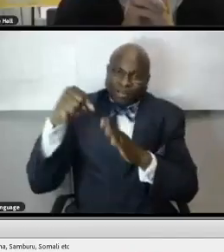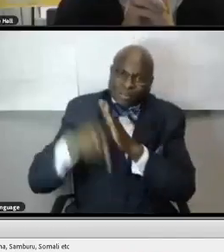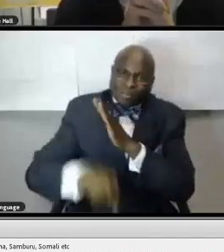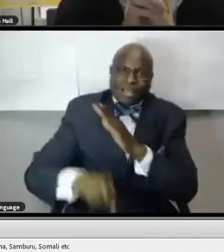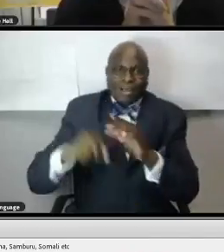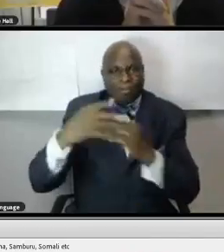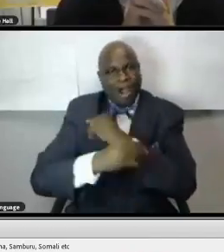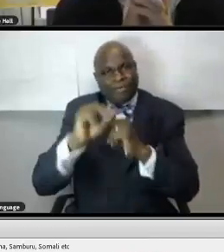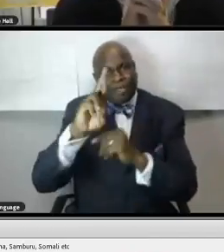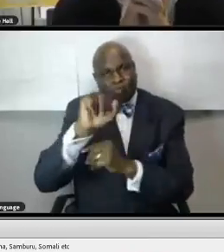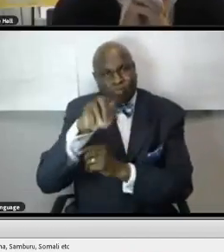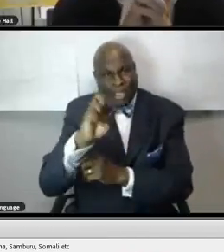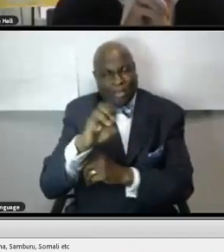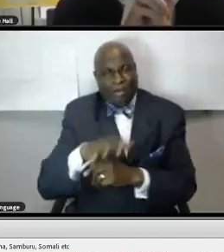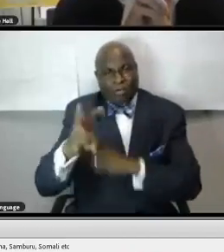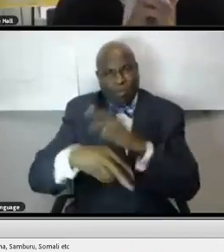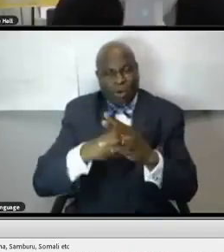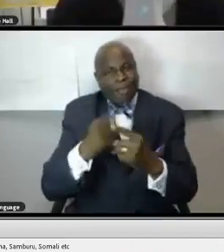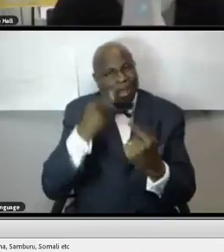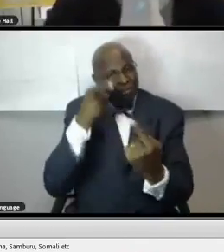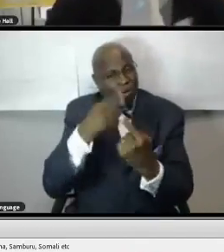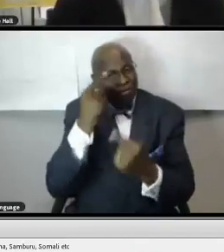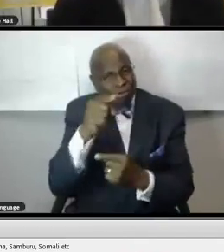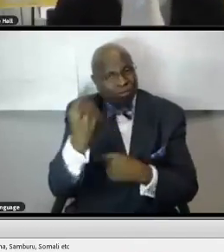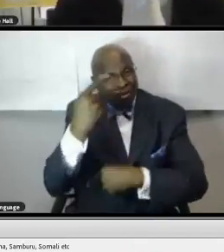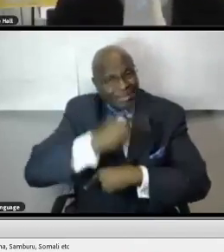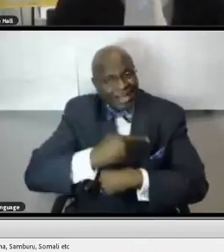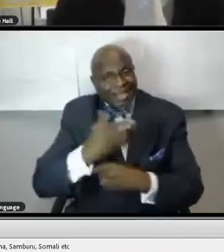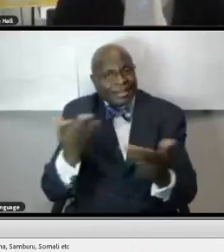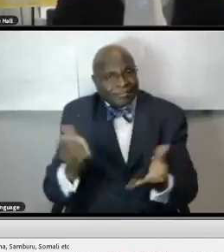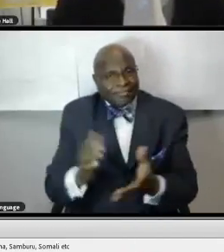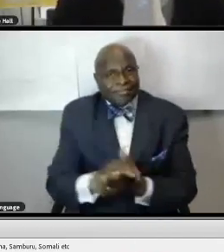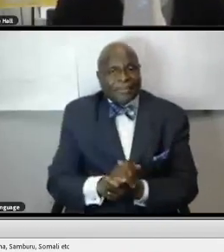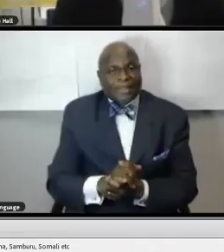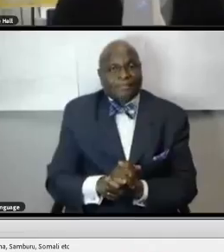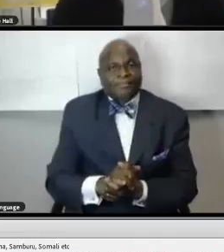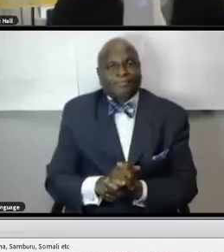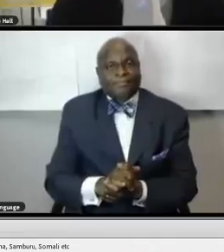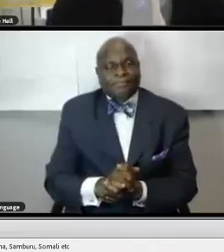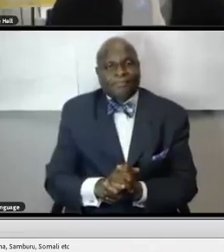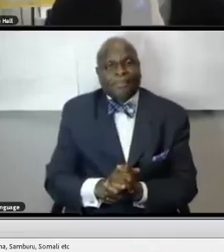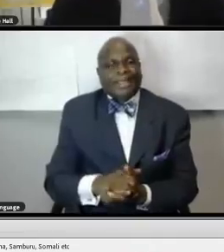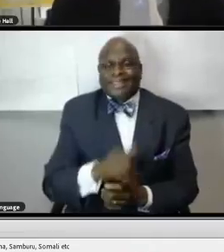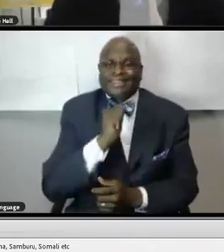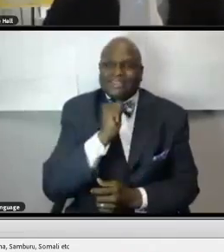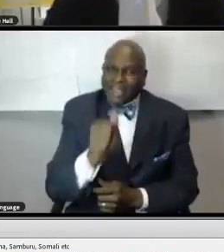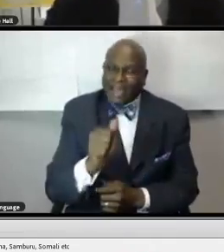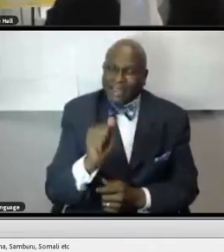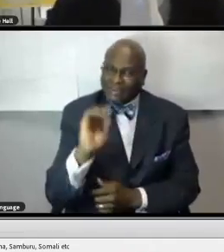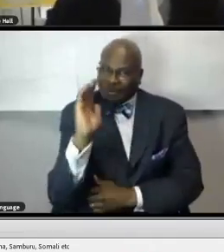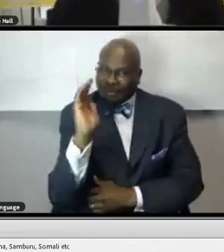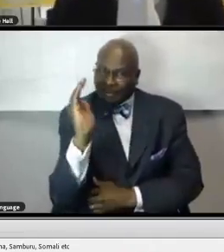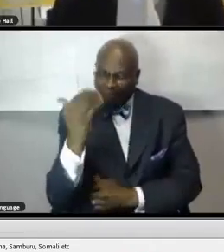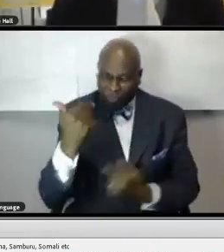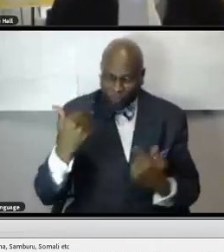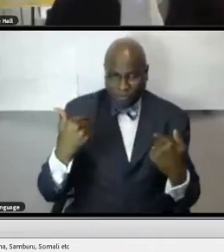around the world. My point to you today is that it does not appear to